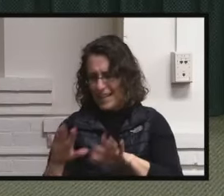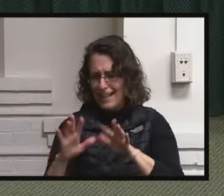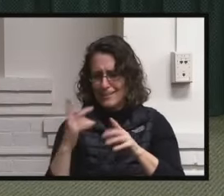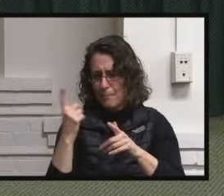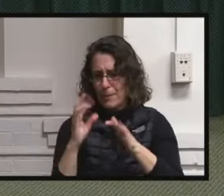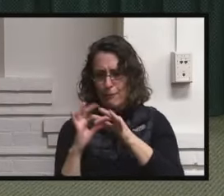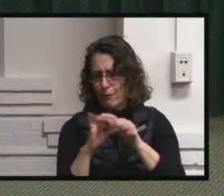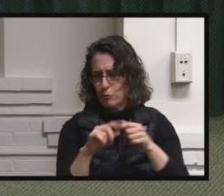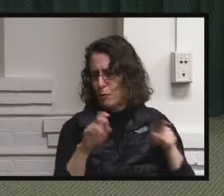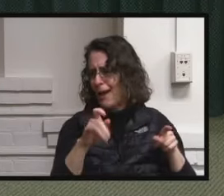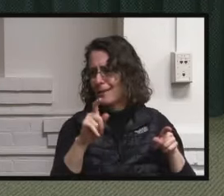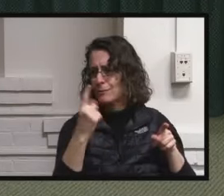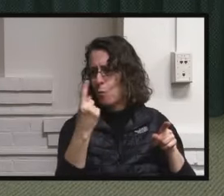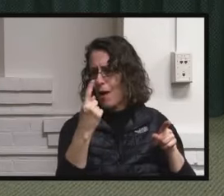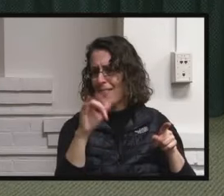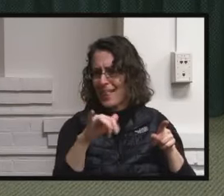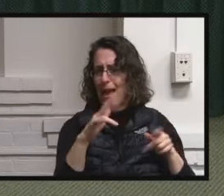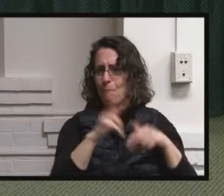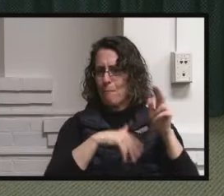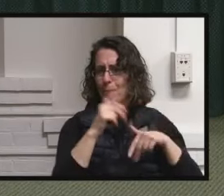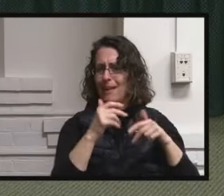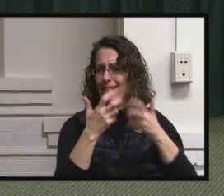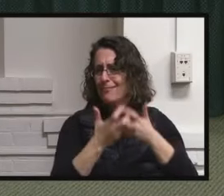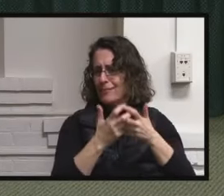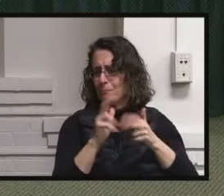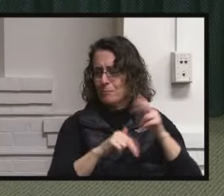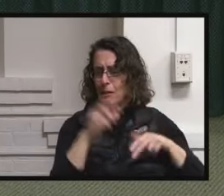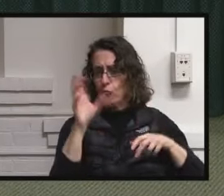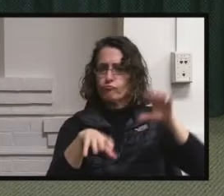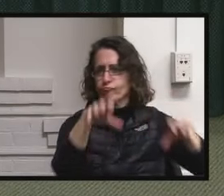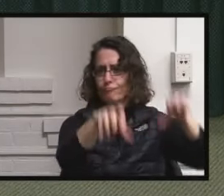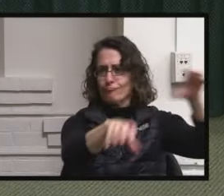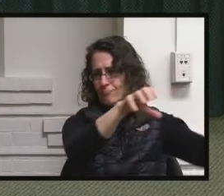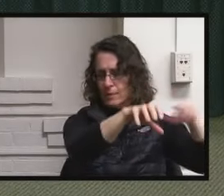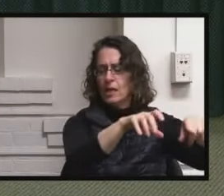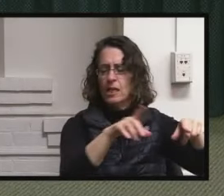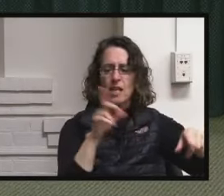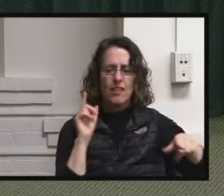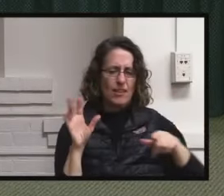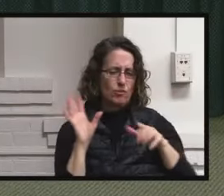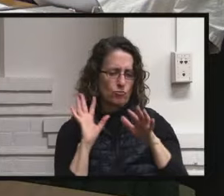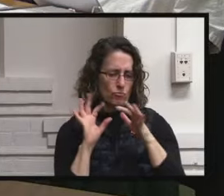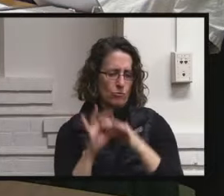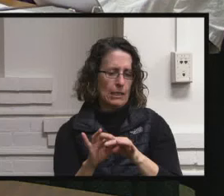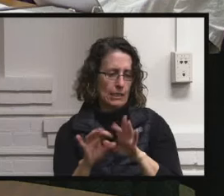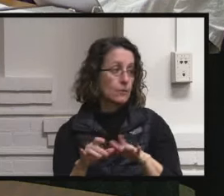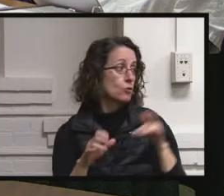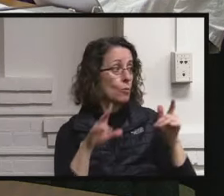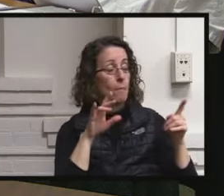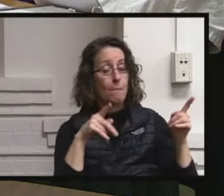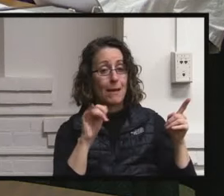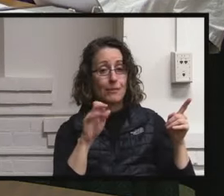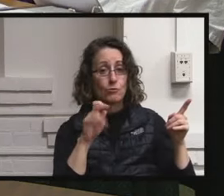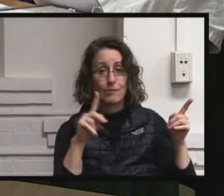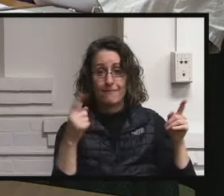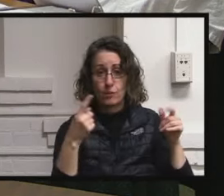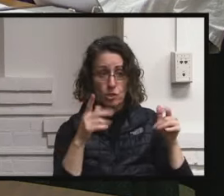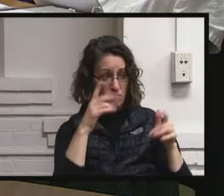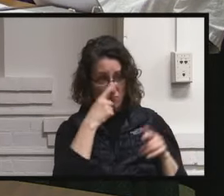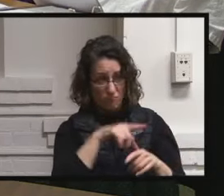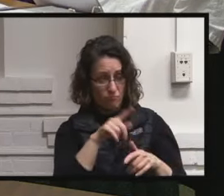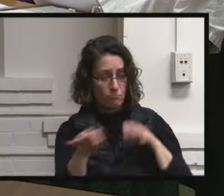So I'll ask Patrick to address the details of the two tax stabilization agreements. Sure. Peter, I just wanted to